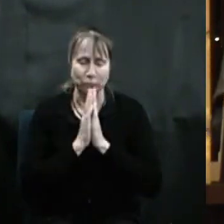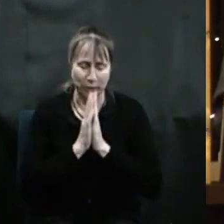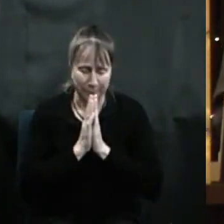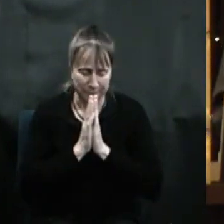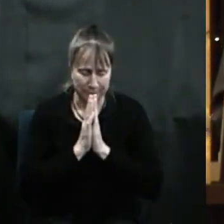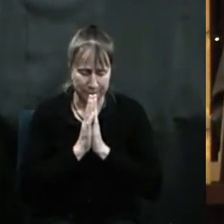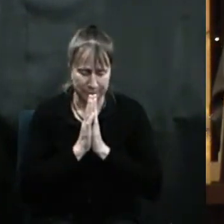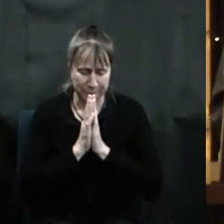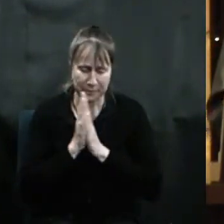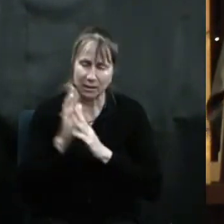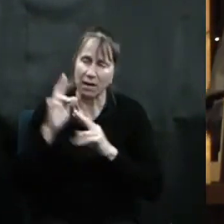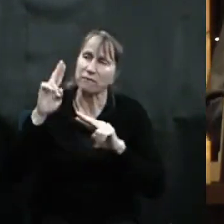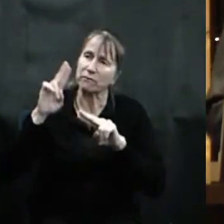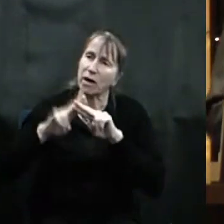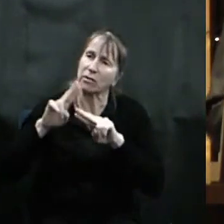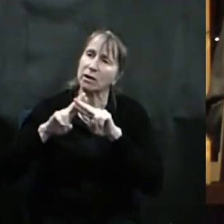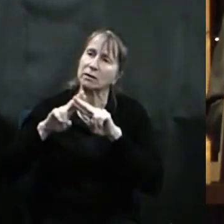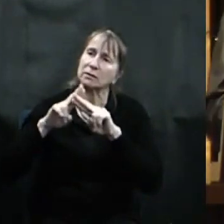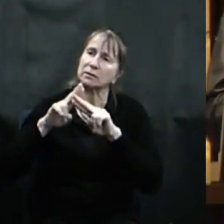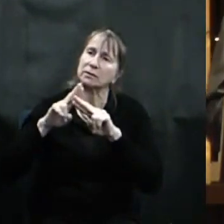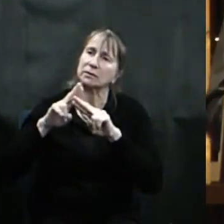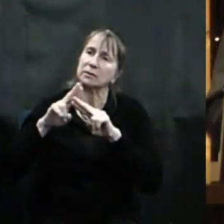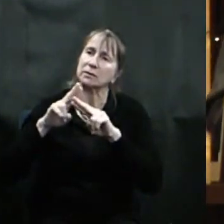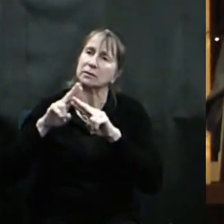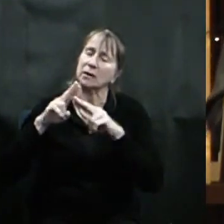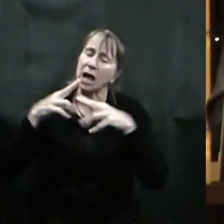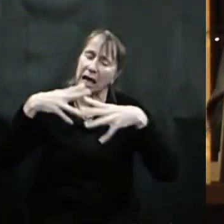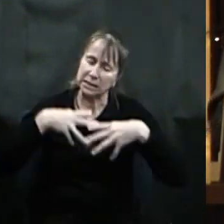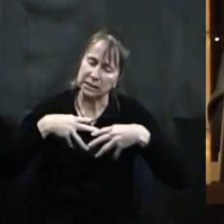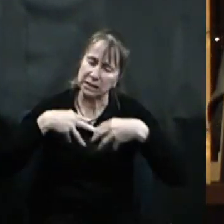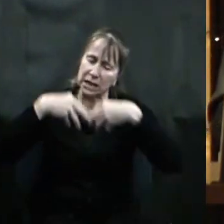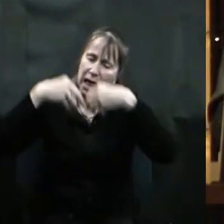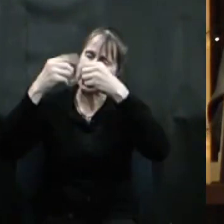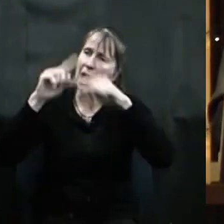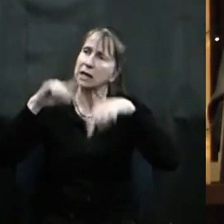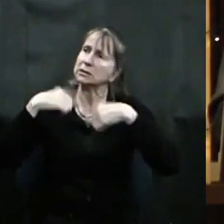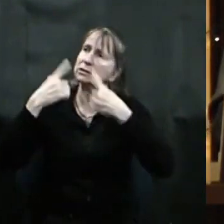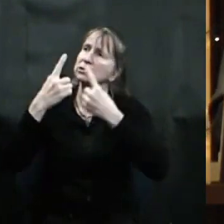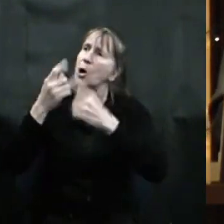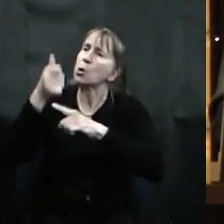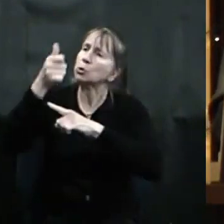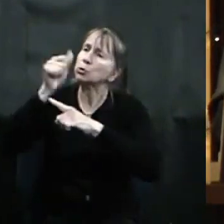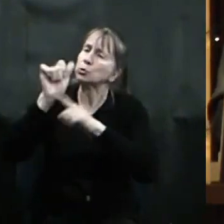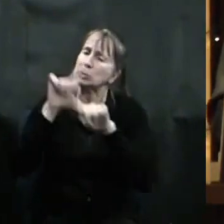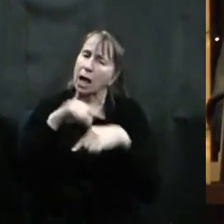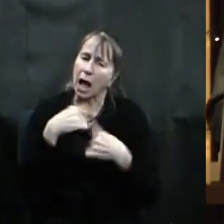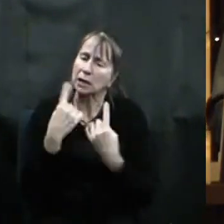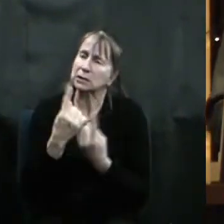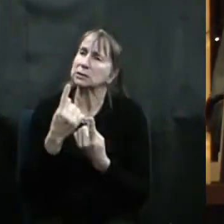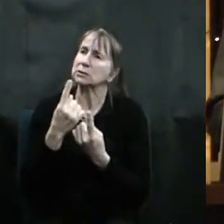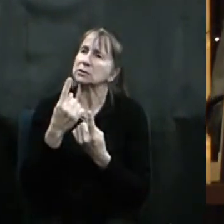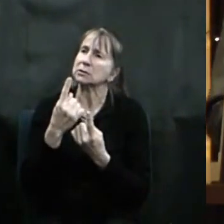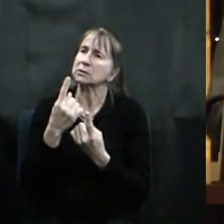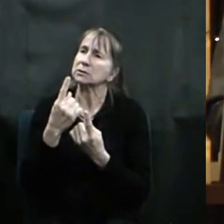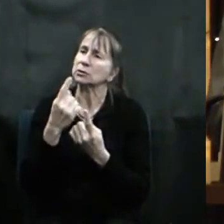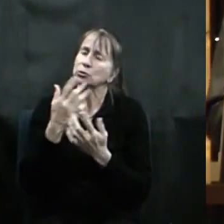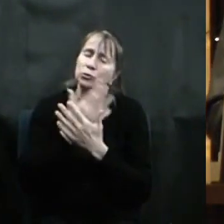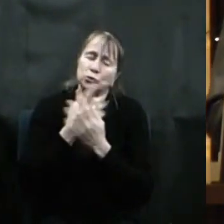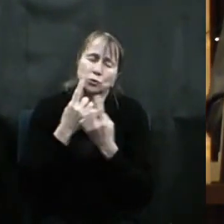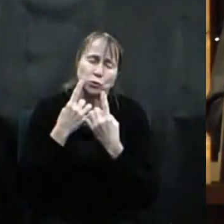Father, take us and use us to love and serve all